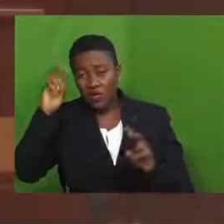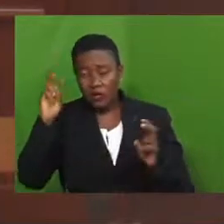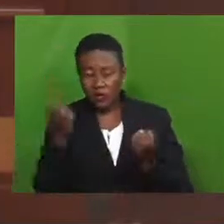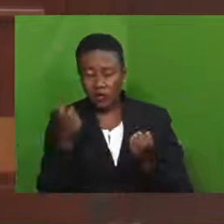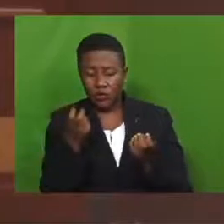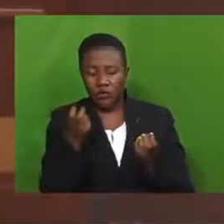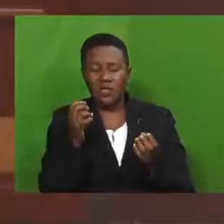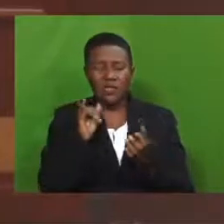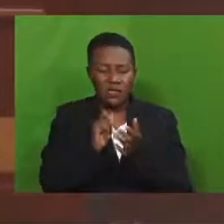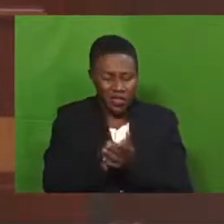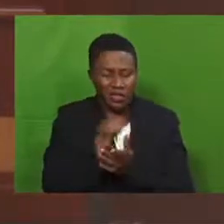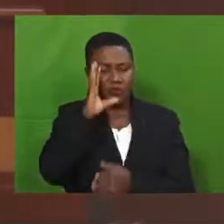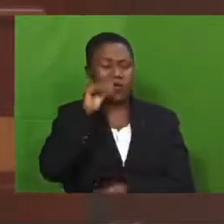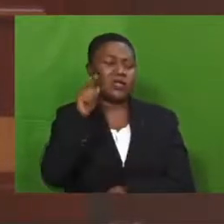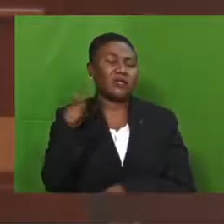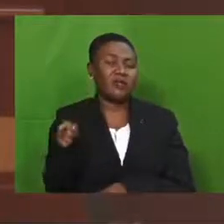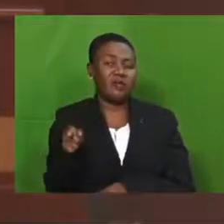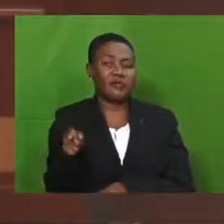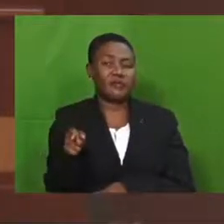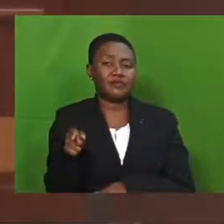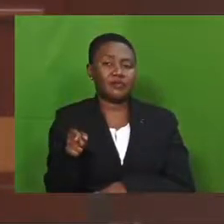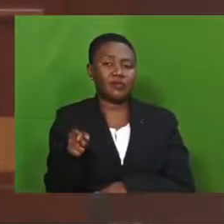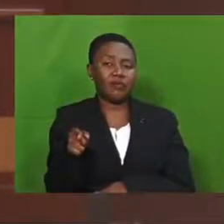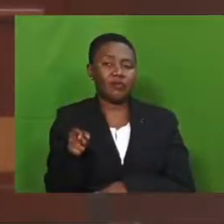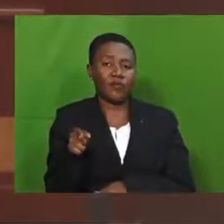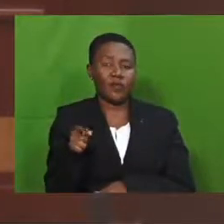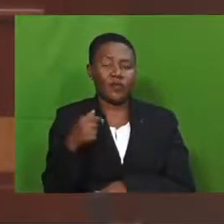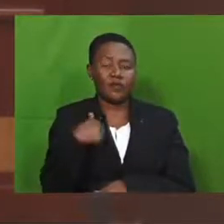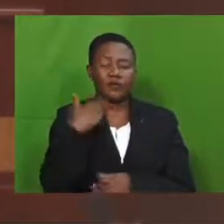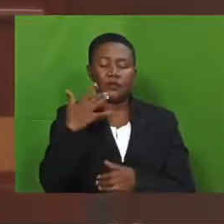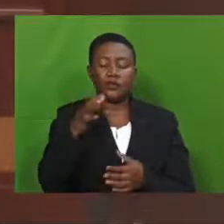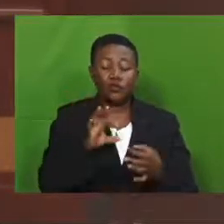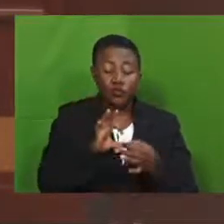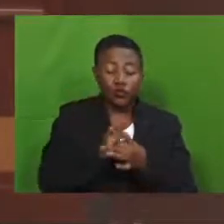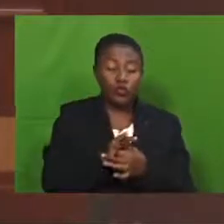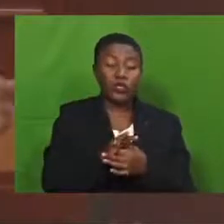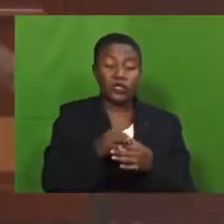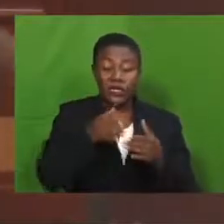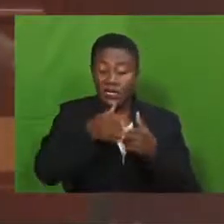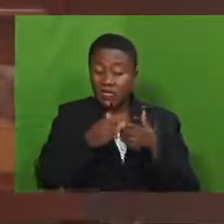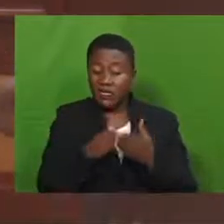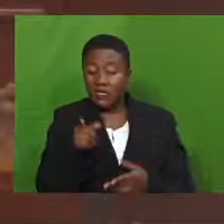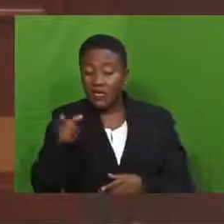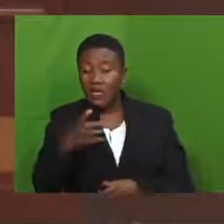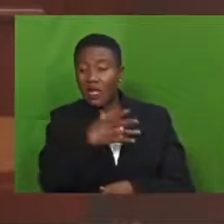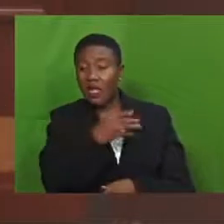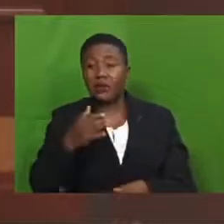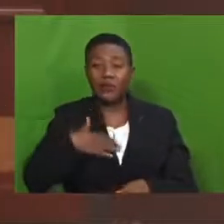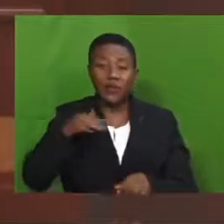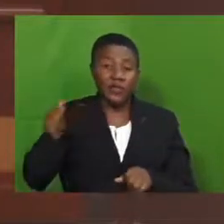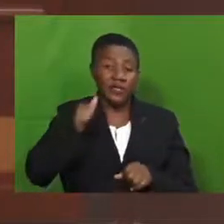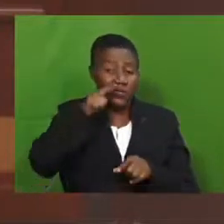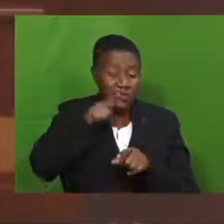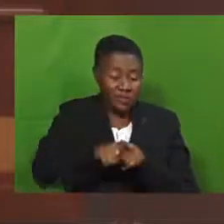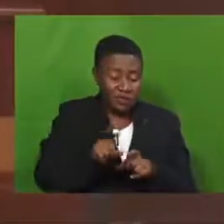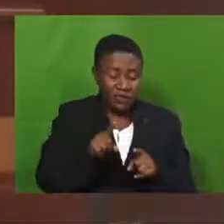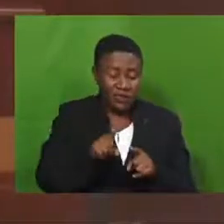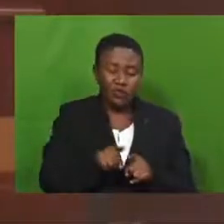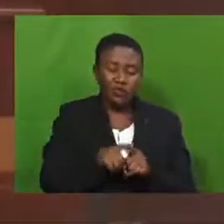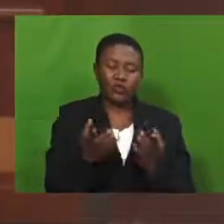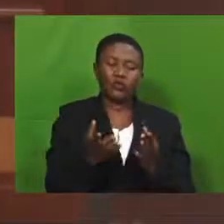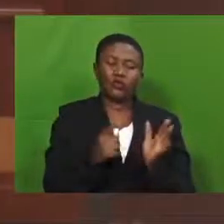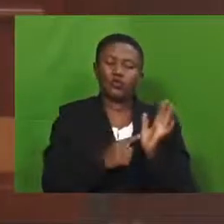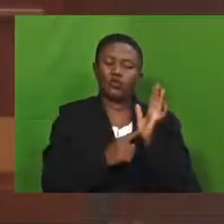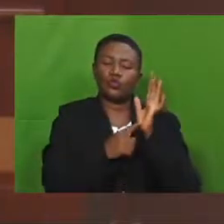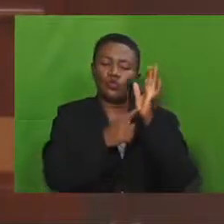Garba. So I just want to join the leader and my sister to extend our